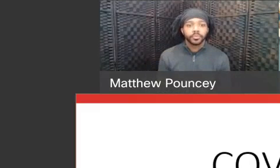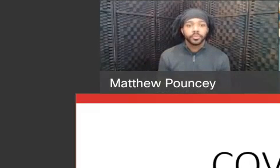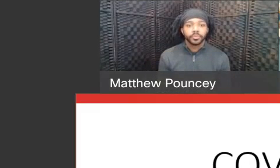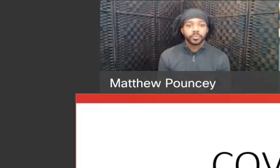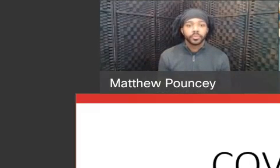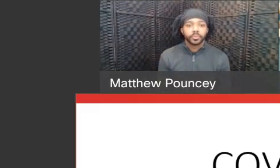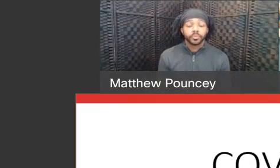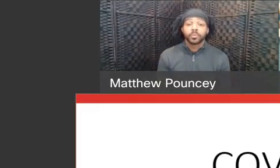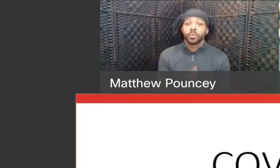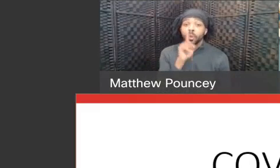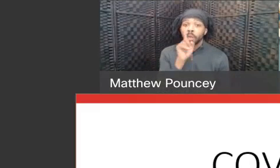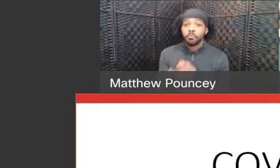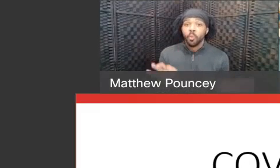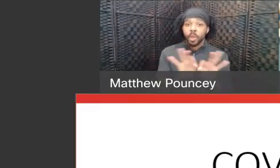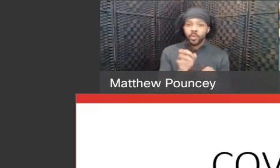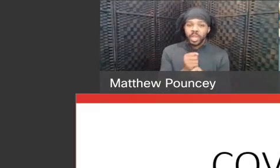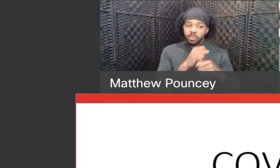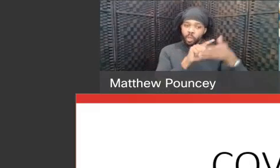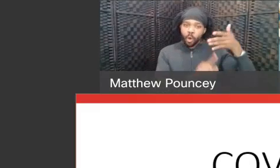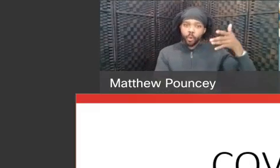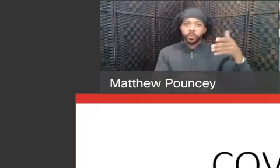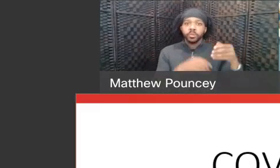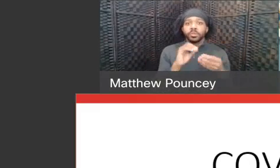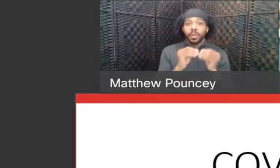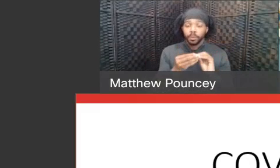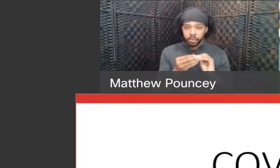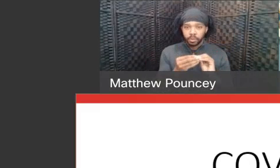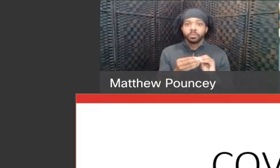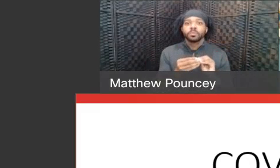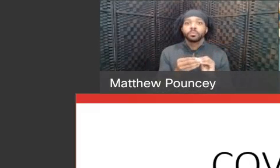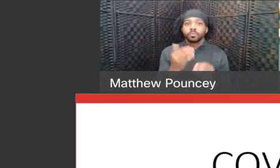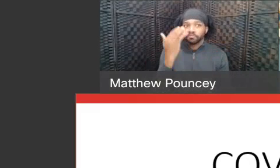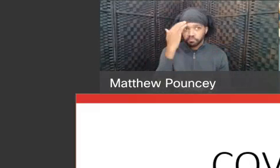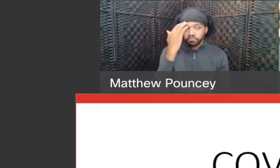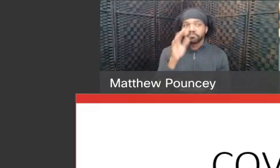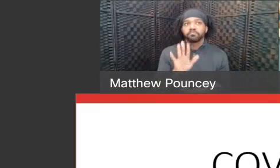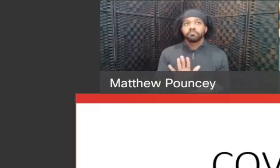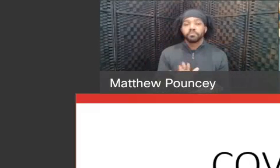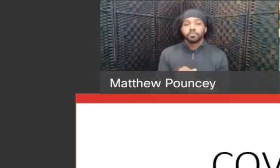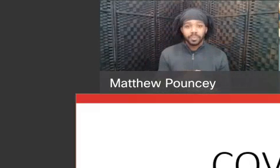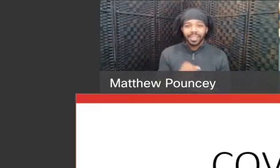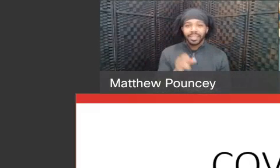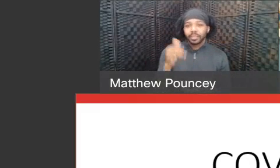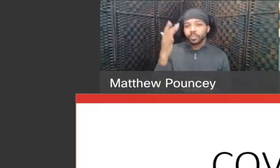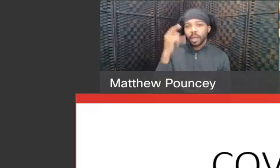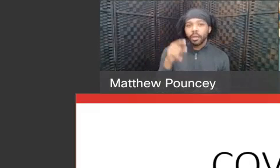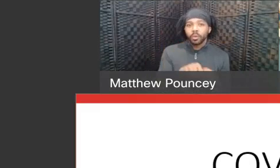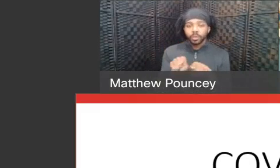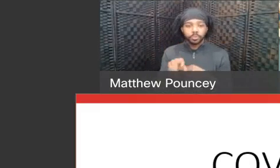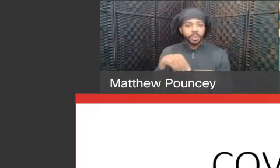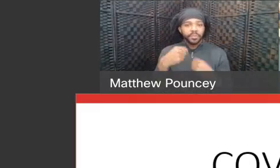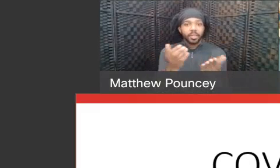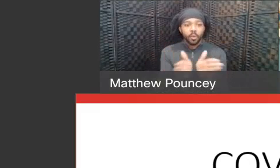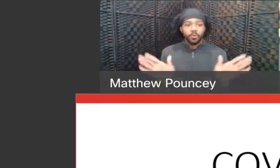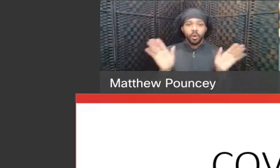And it is important to keep those numbers in context. That's why I provided also the overall number of